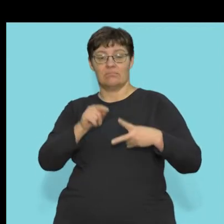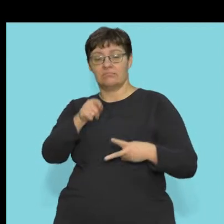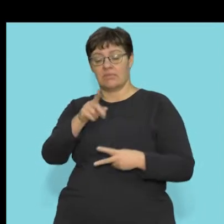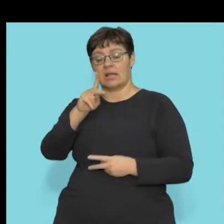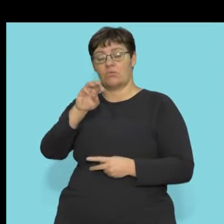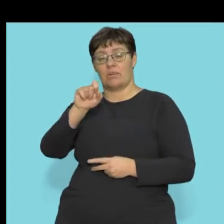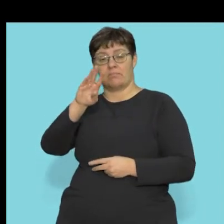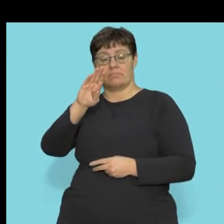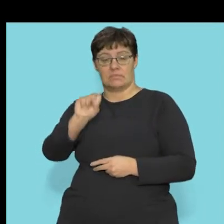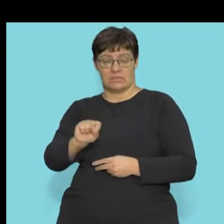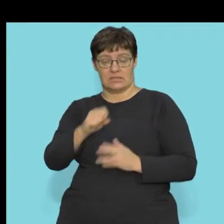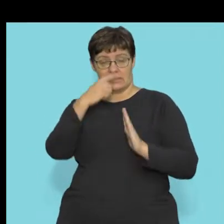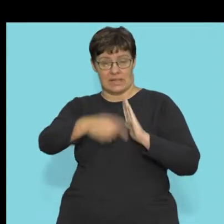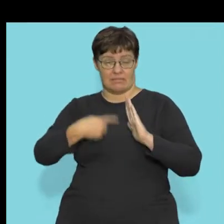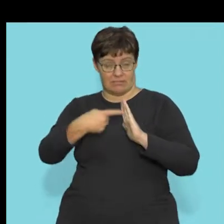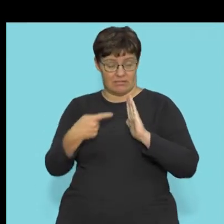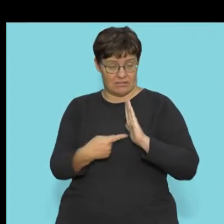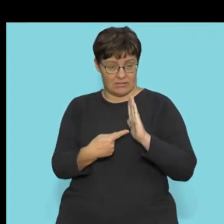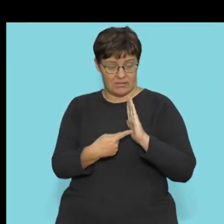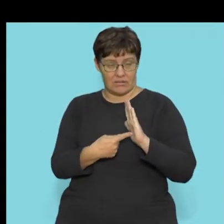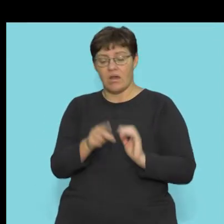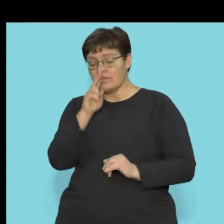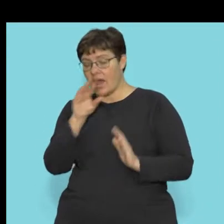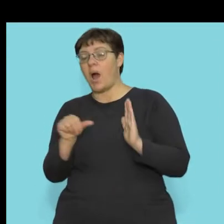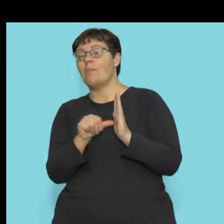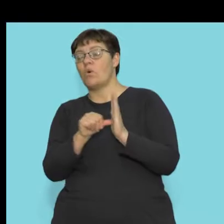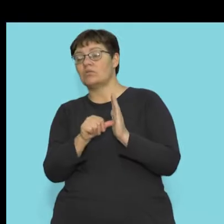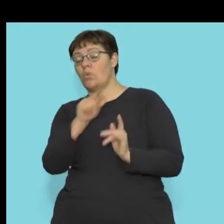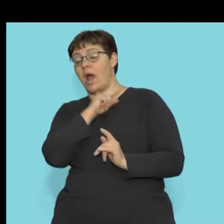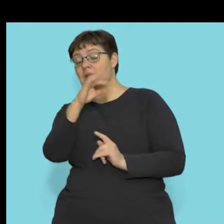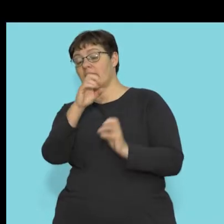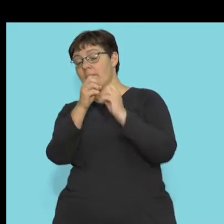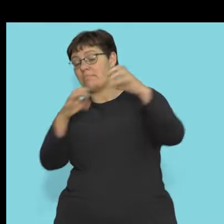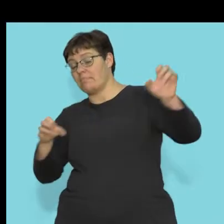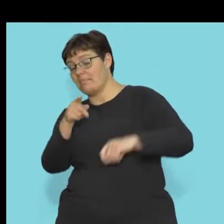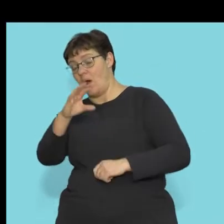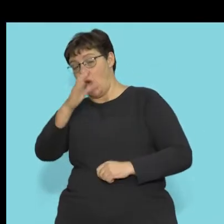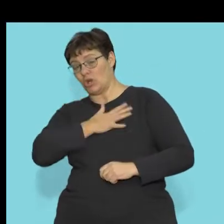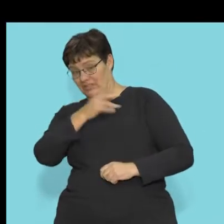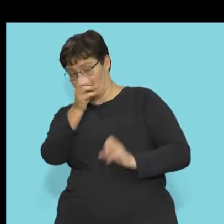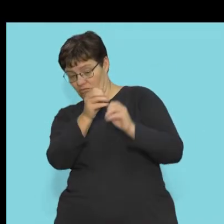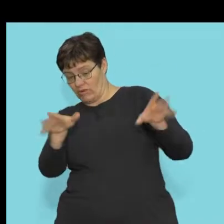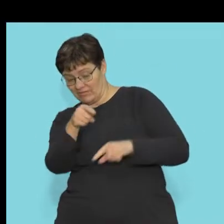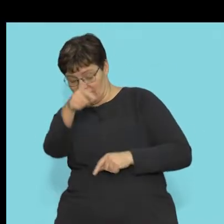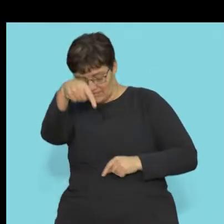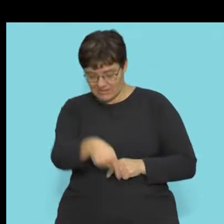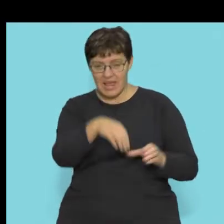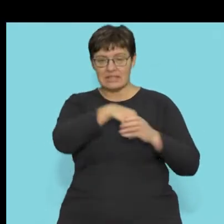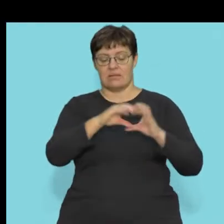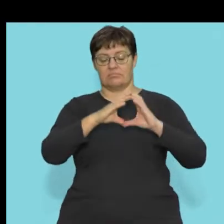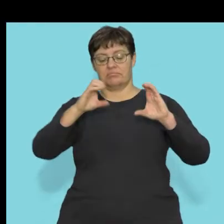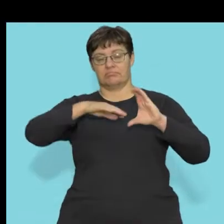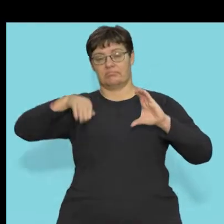we refer to as the Krebs cycle. So now we see the importance of oxygen coming into play. This occurs inside the